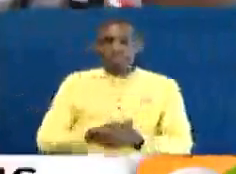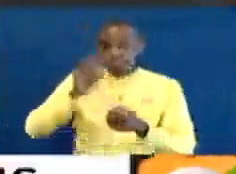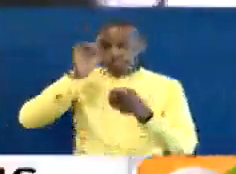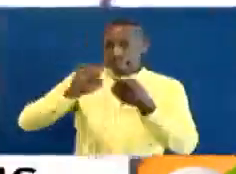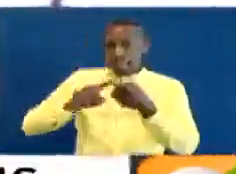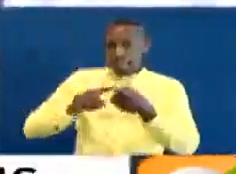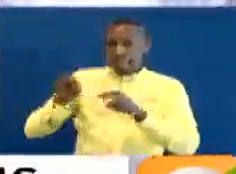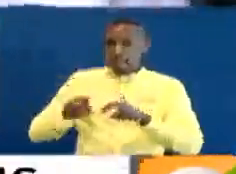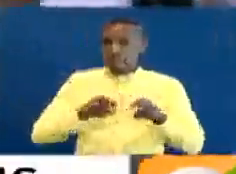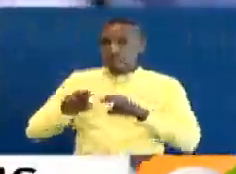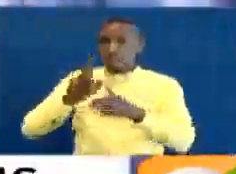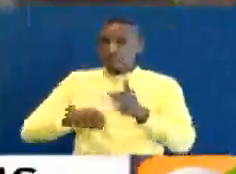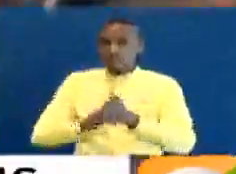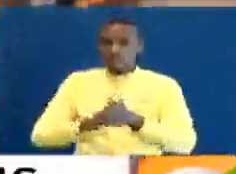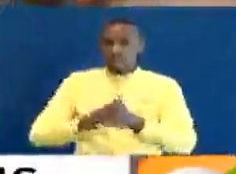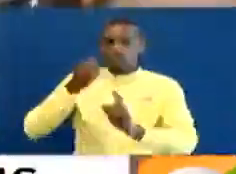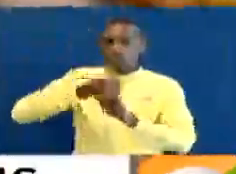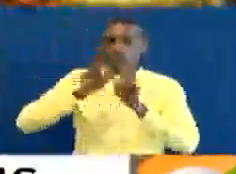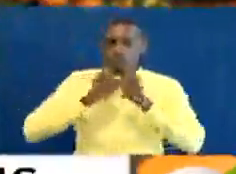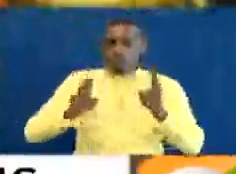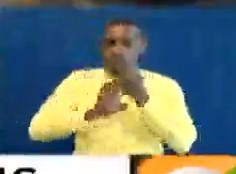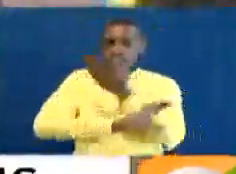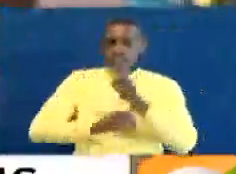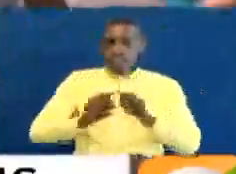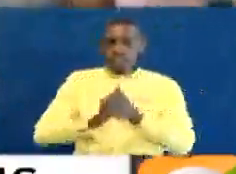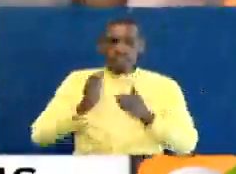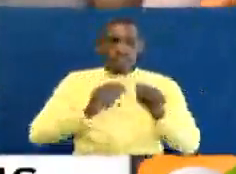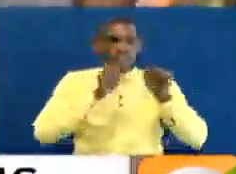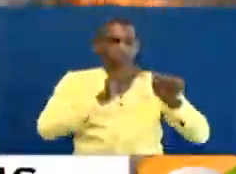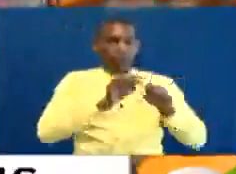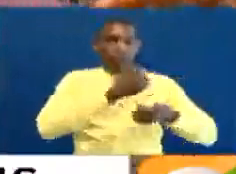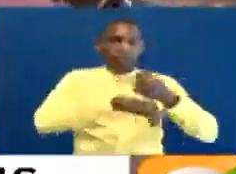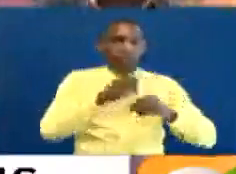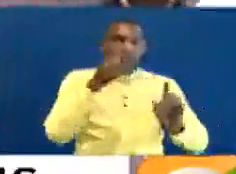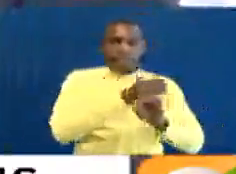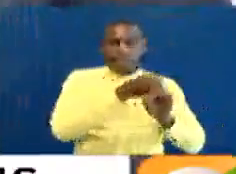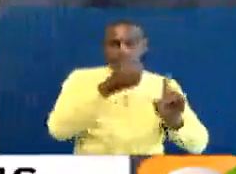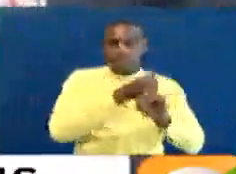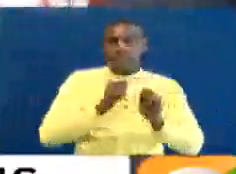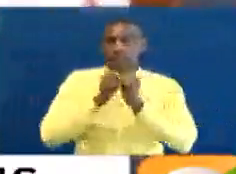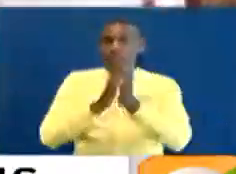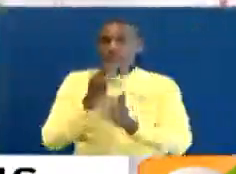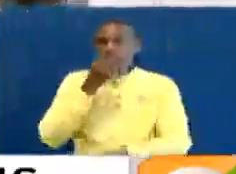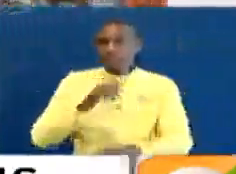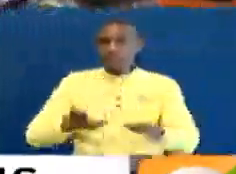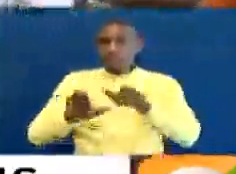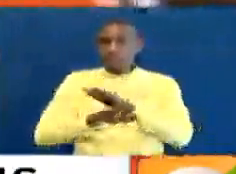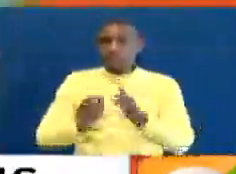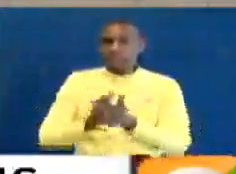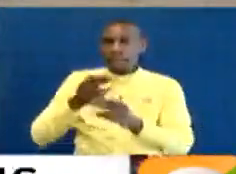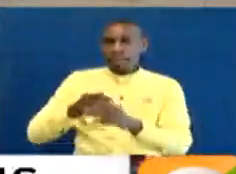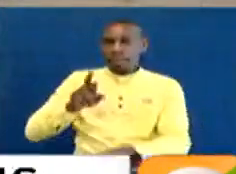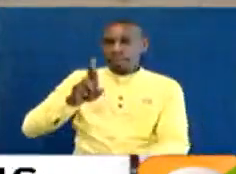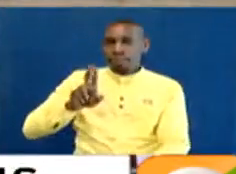purpose of the walk was to address peace within the country and rebuke any calls of violence. He was accompanied by his deputy, Ruth